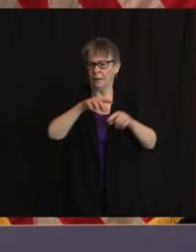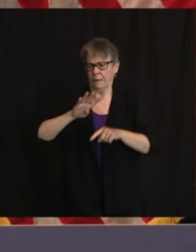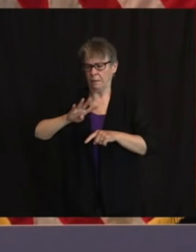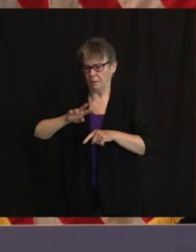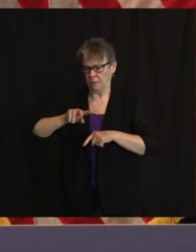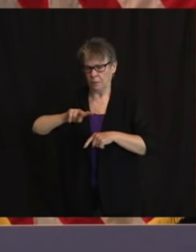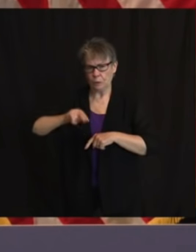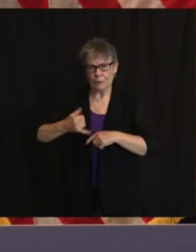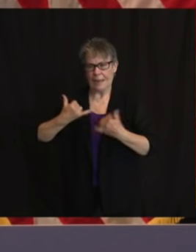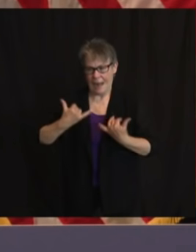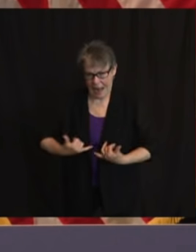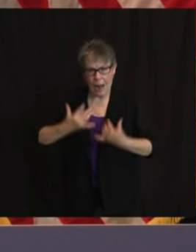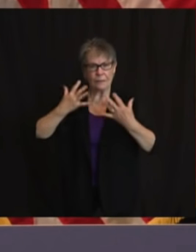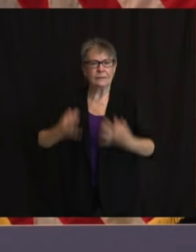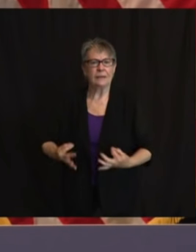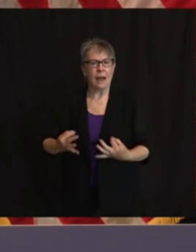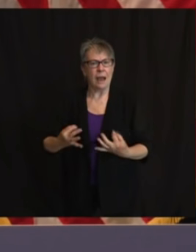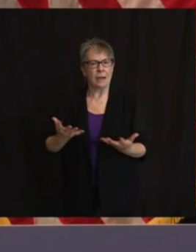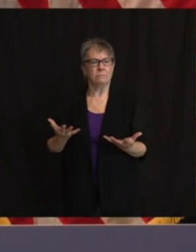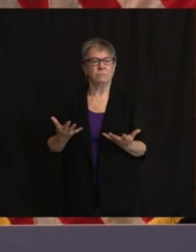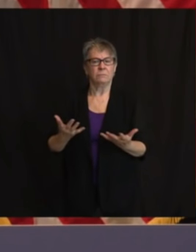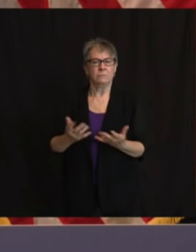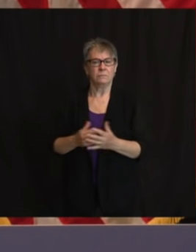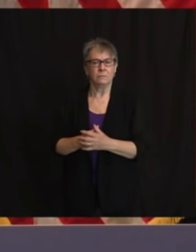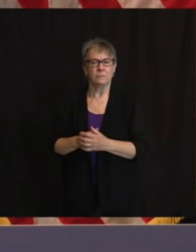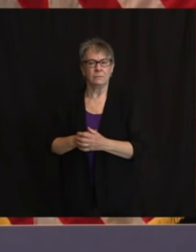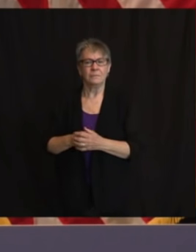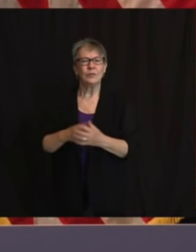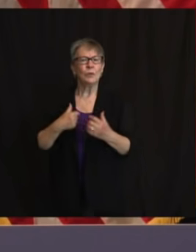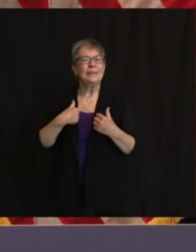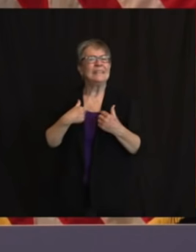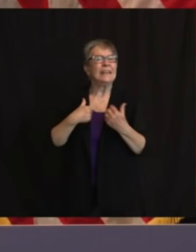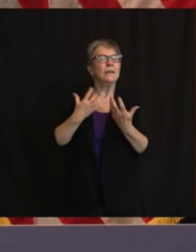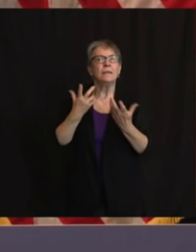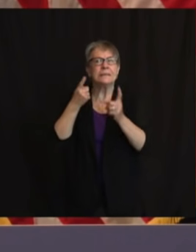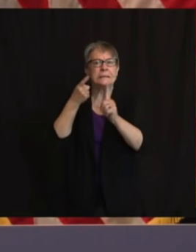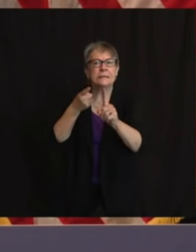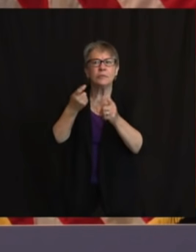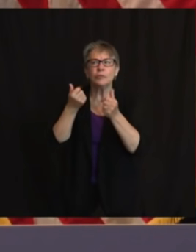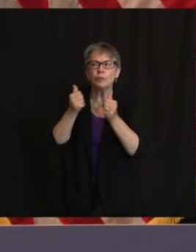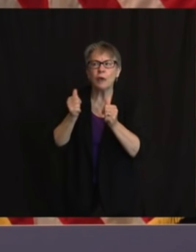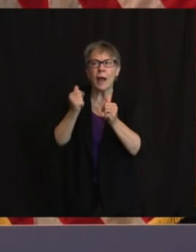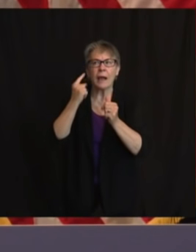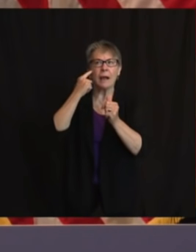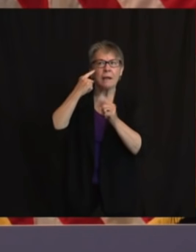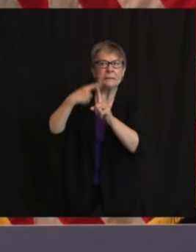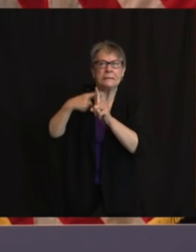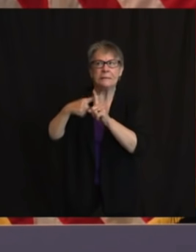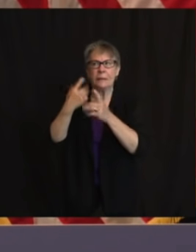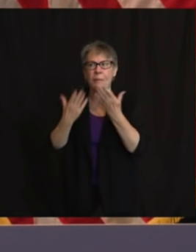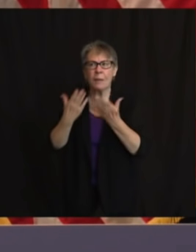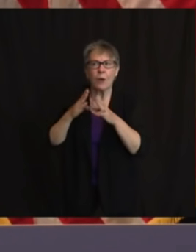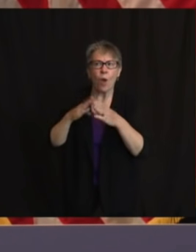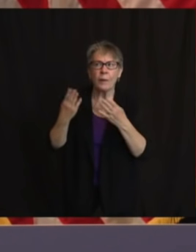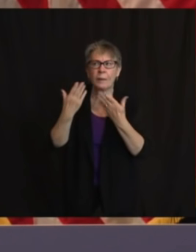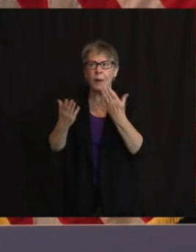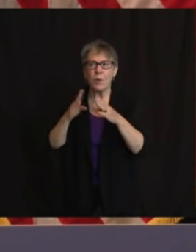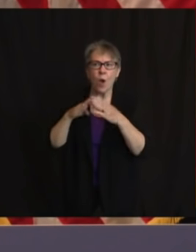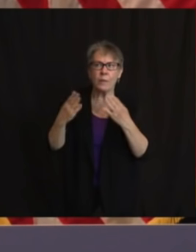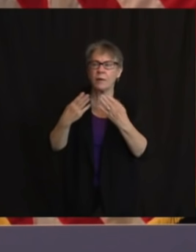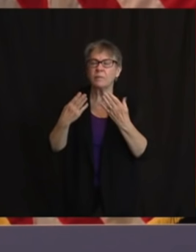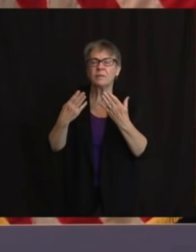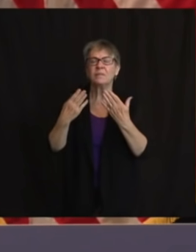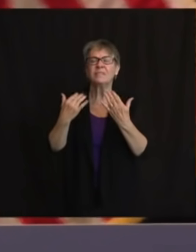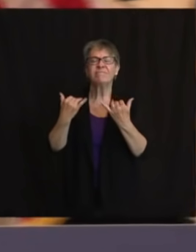we could, in particular for the seniors. And it just feels like a bridge too far. Anything you want to add to this, Lamont?